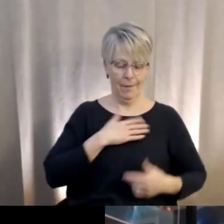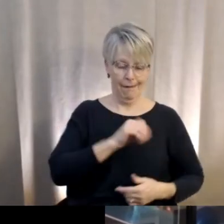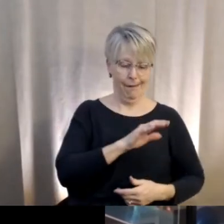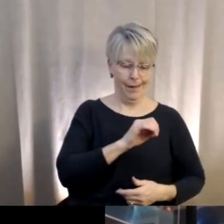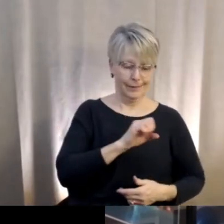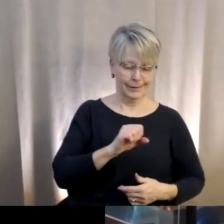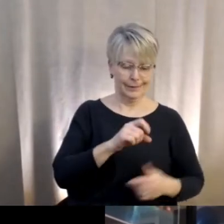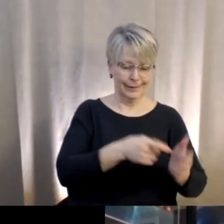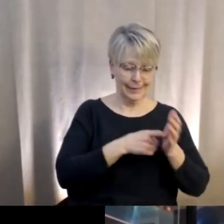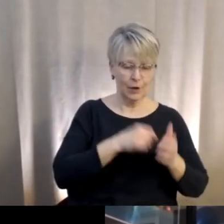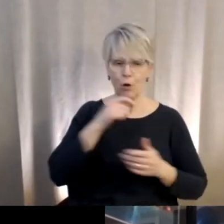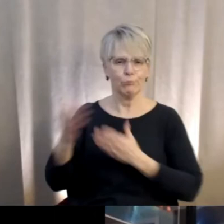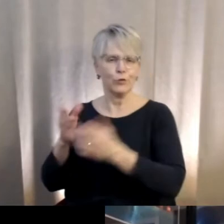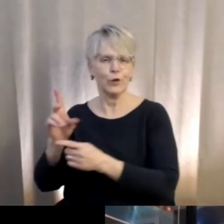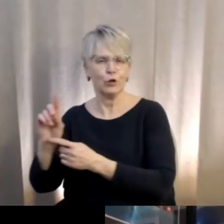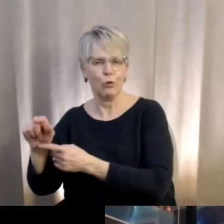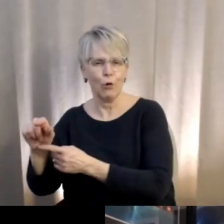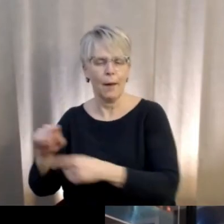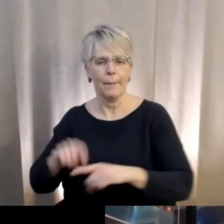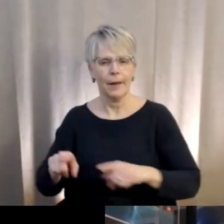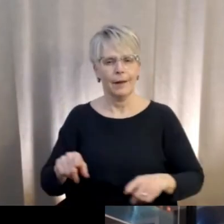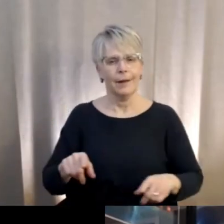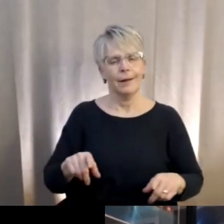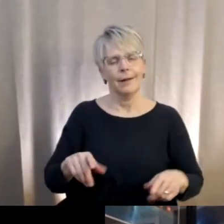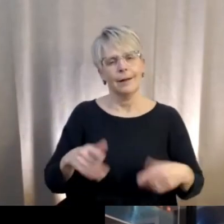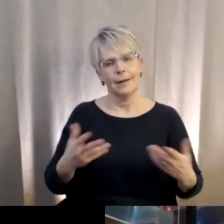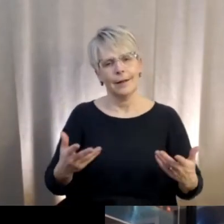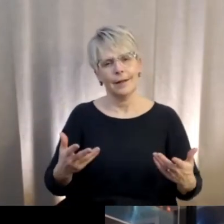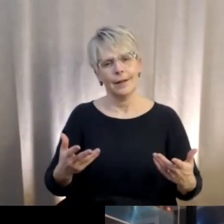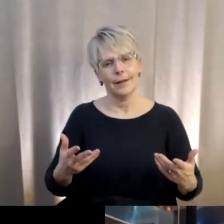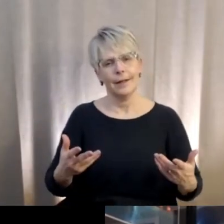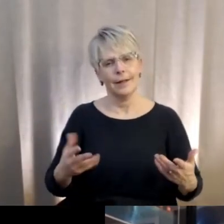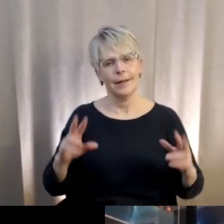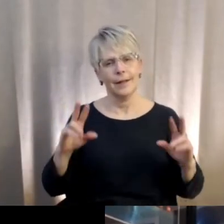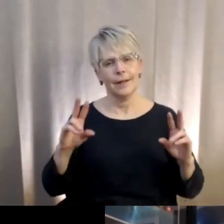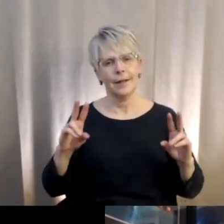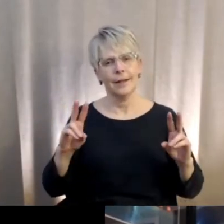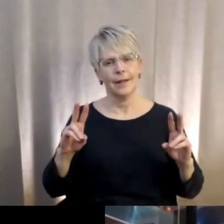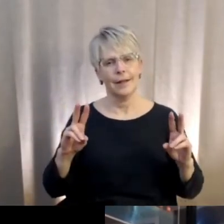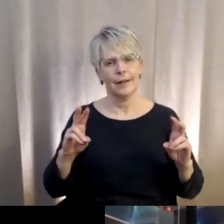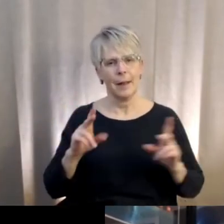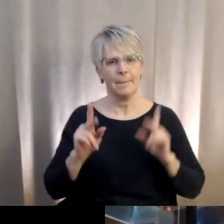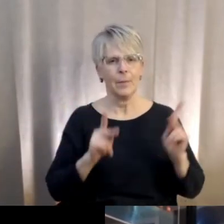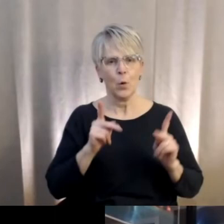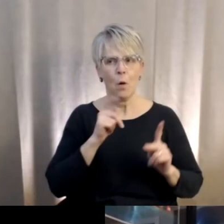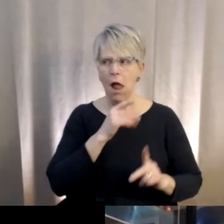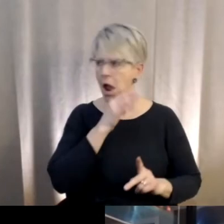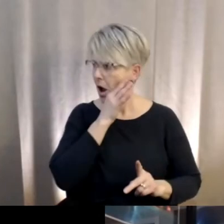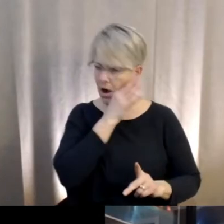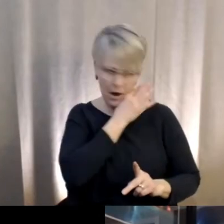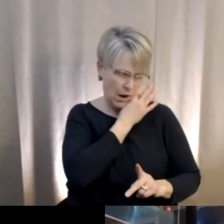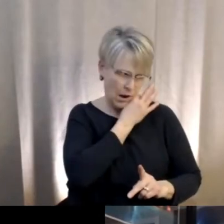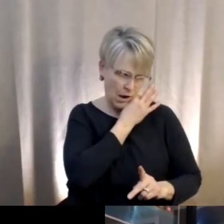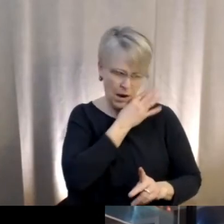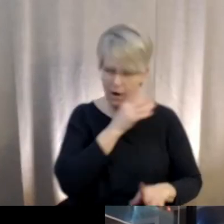dog. It's so much easier when people, it's the secretive ones that are the most frustrating.